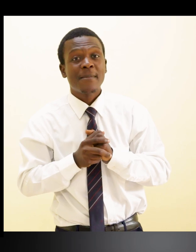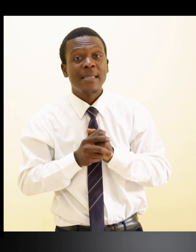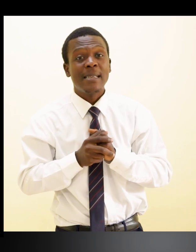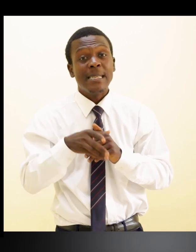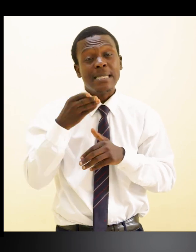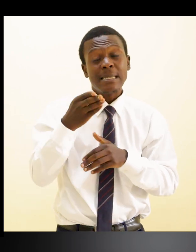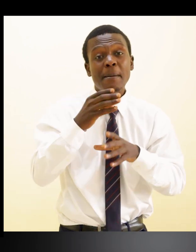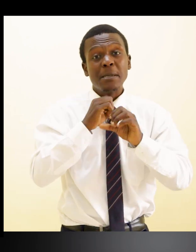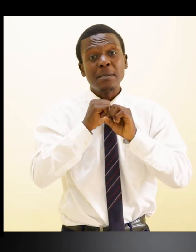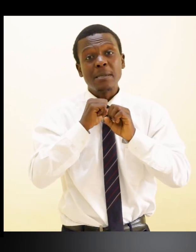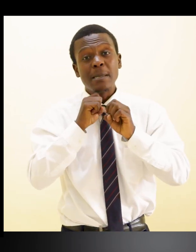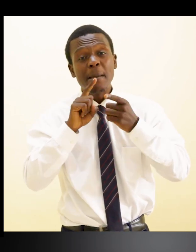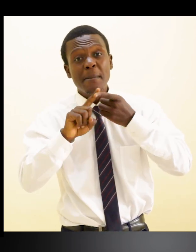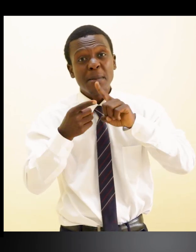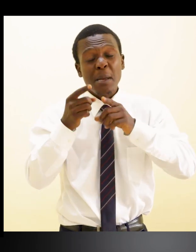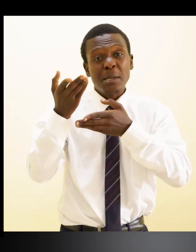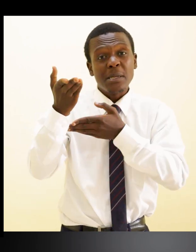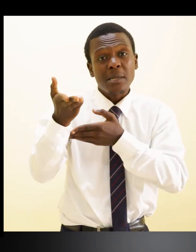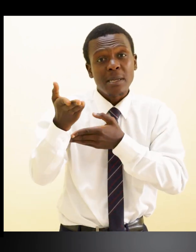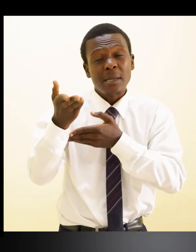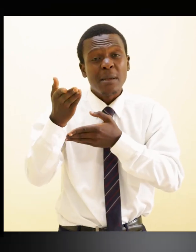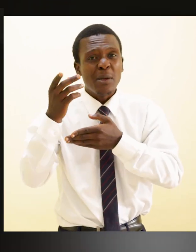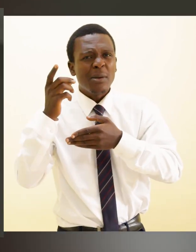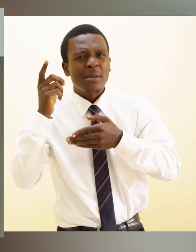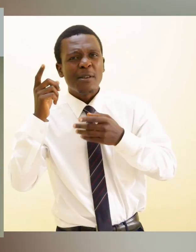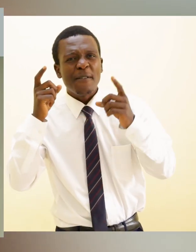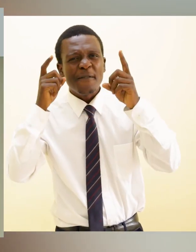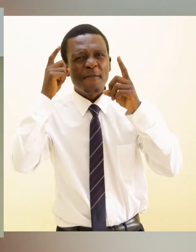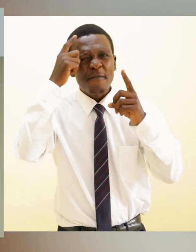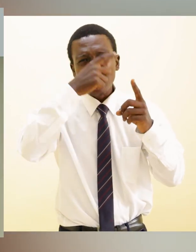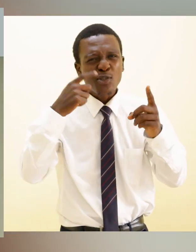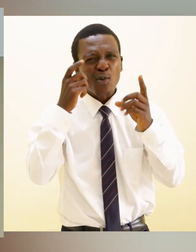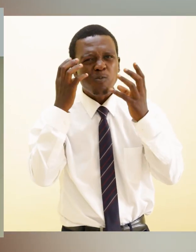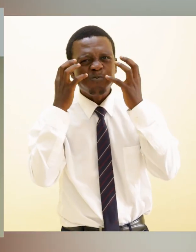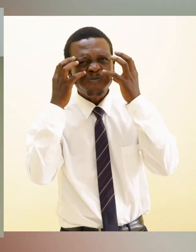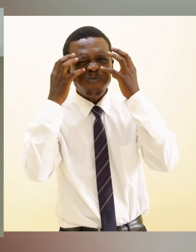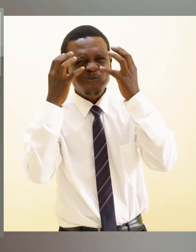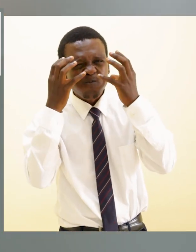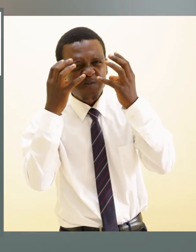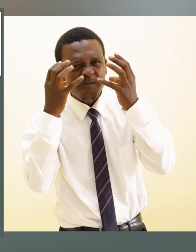as well as foul smell, granulation tissue, or facial swelling.